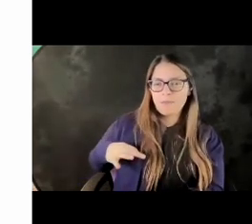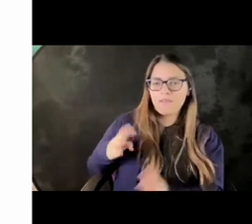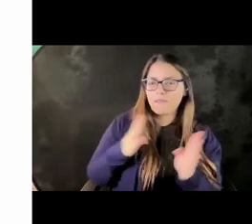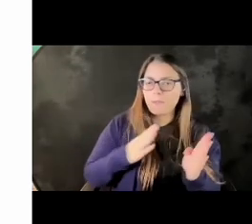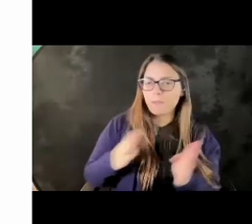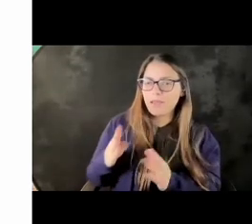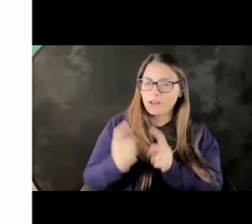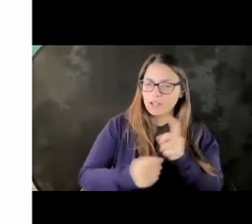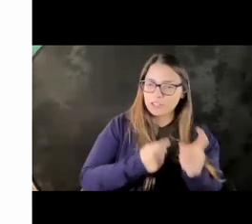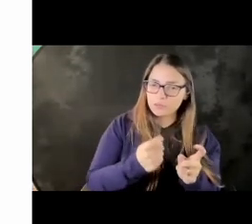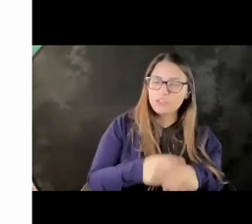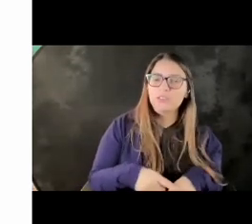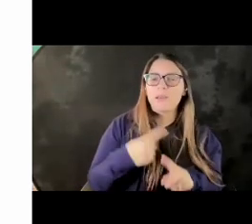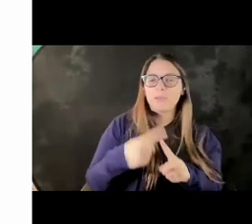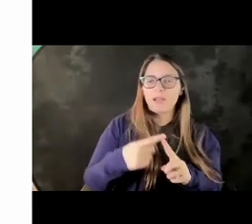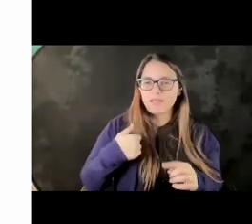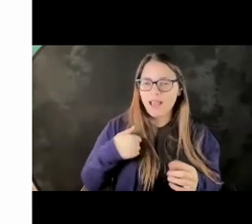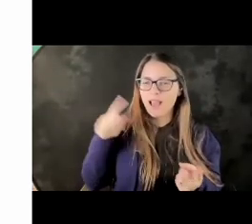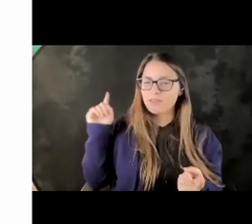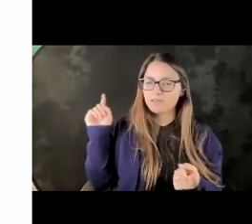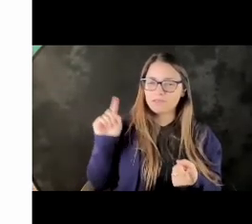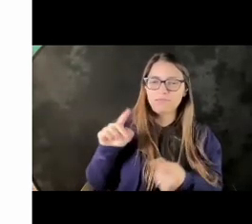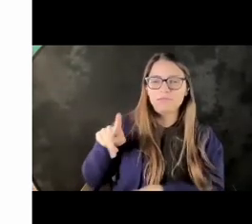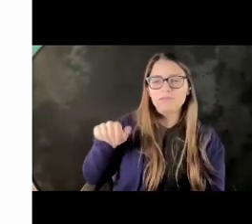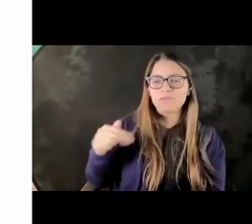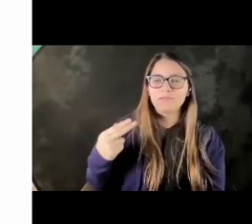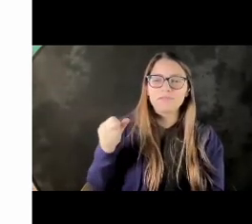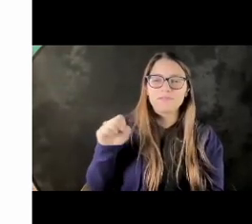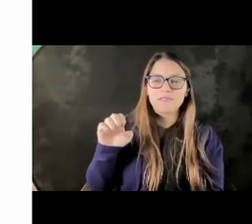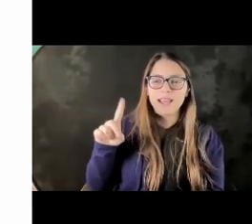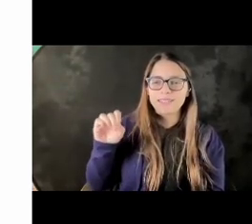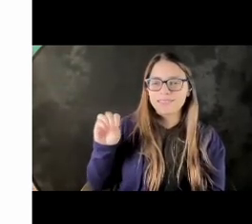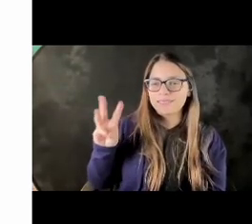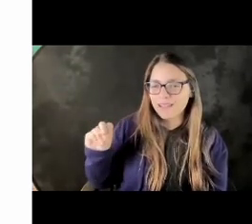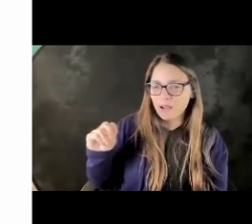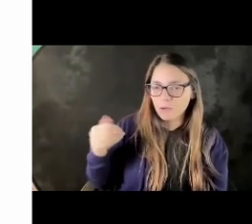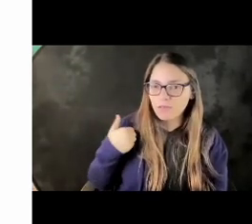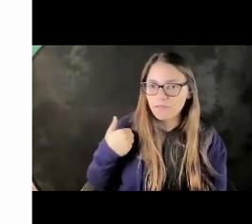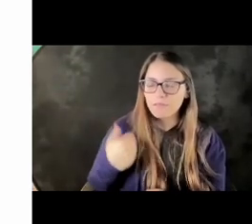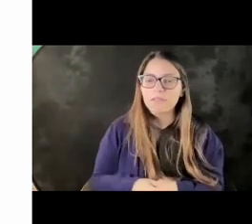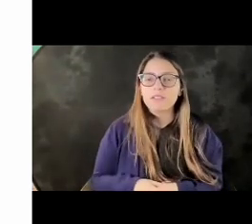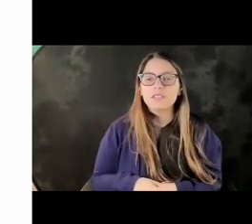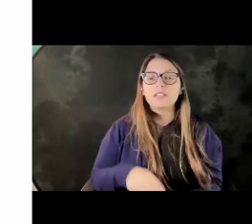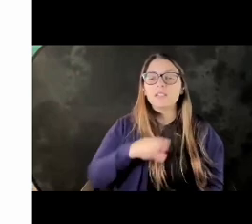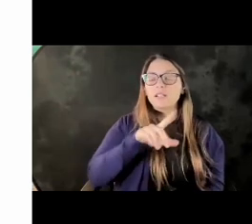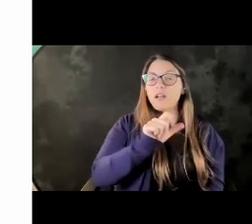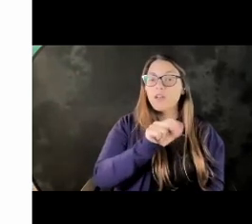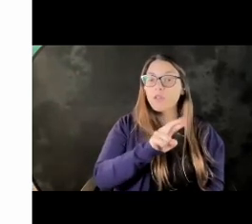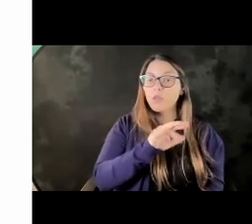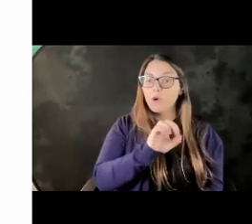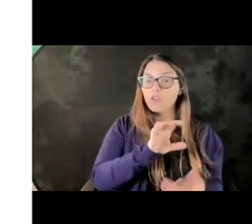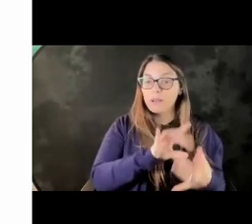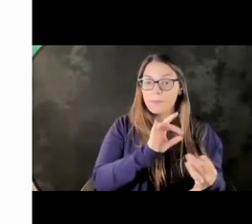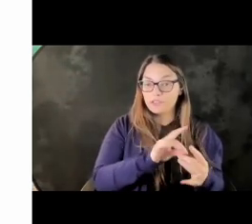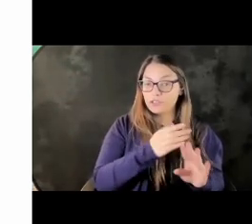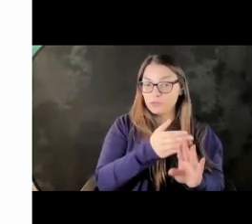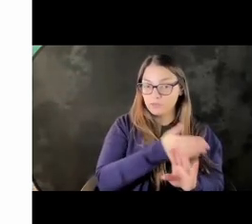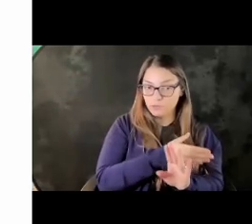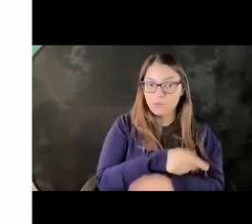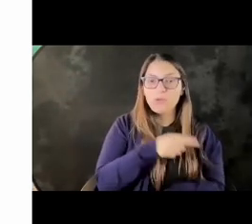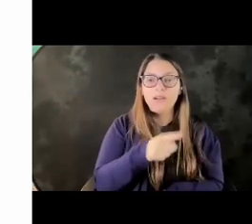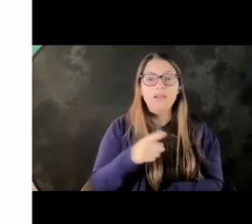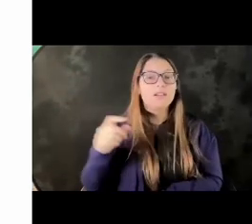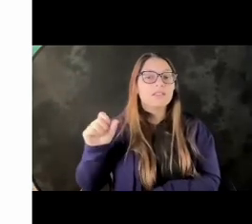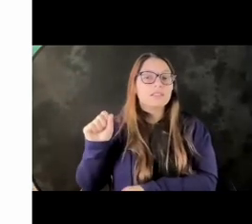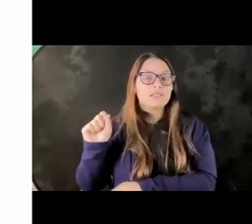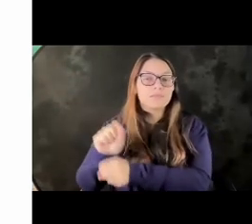there is a phase down. And as Lori had mentioned previously, these employer contributions to an ABLE account